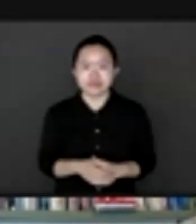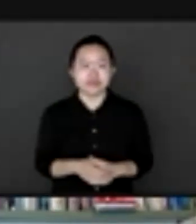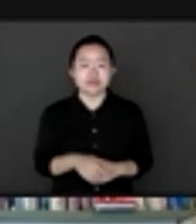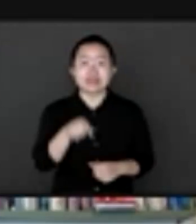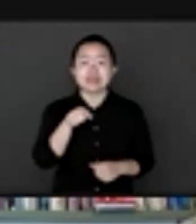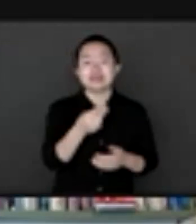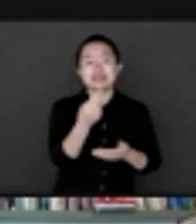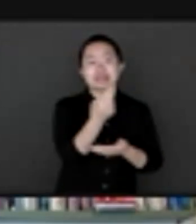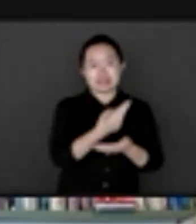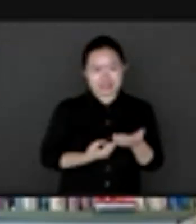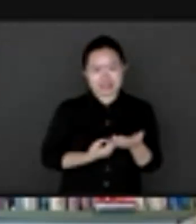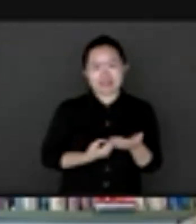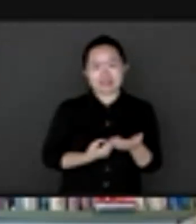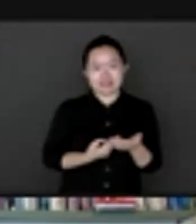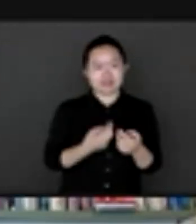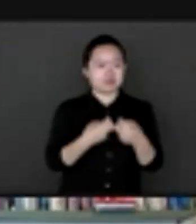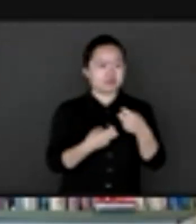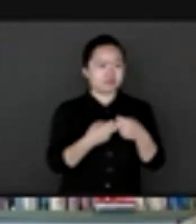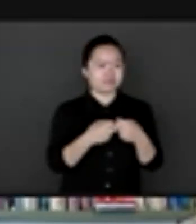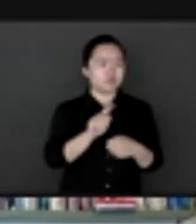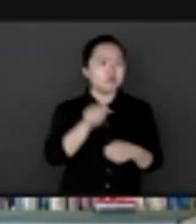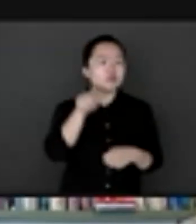called Designers Italia.